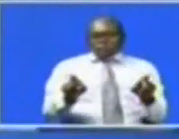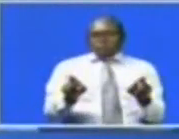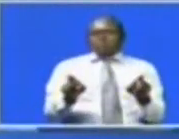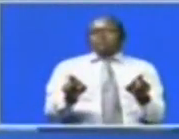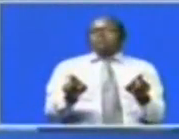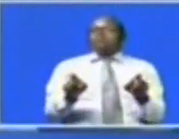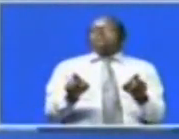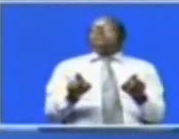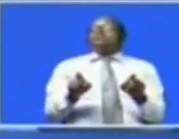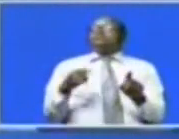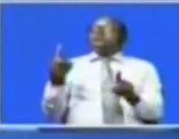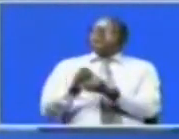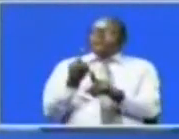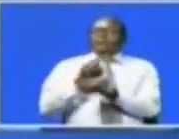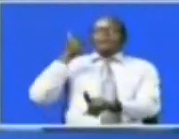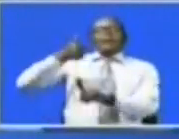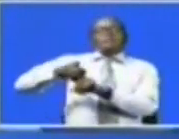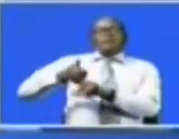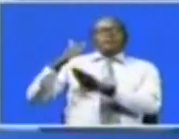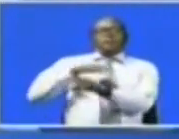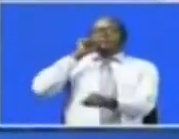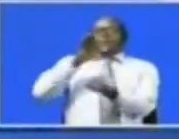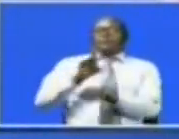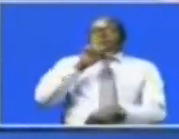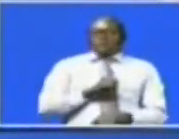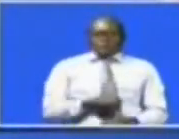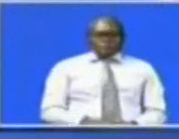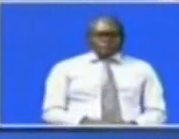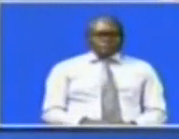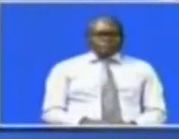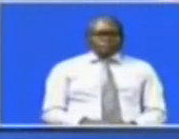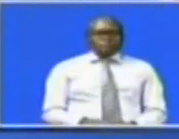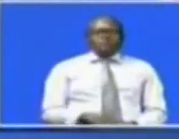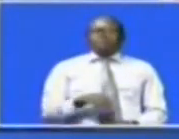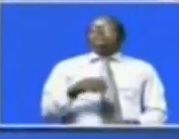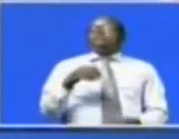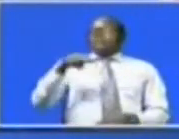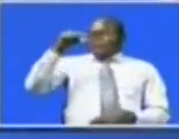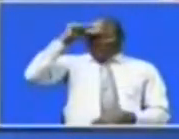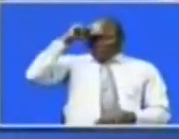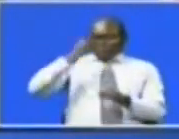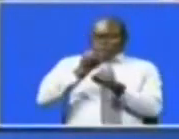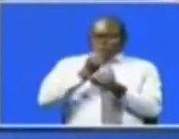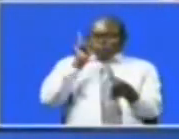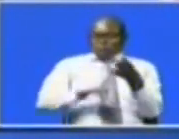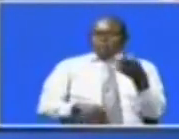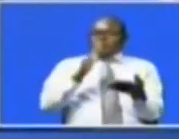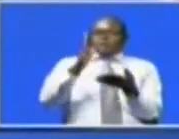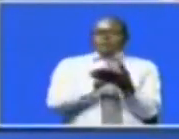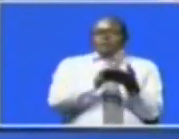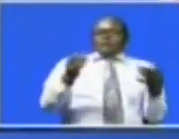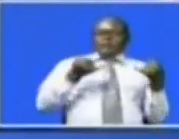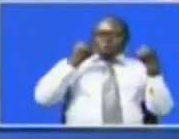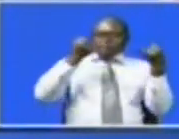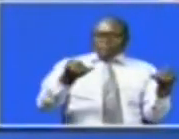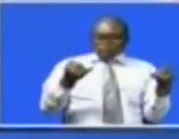Elade, this one, Westgate, as was promised? What we will undertake as a government is to share the information we share with the